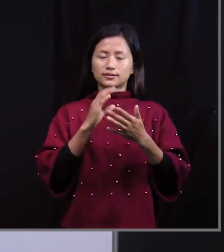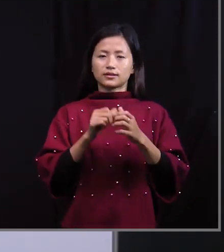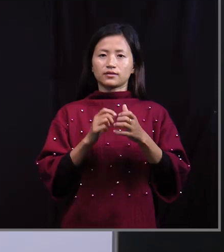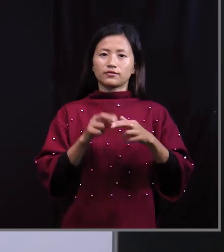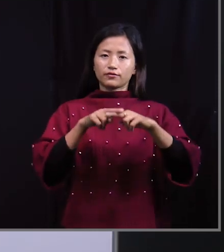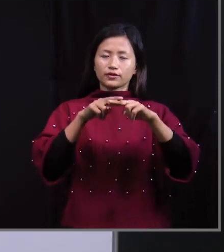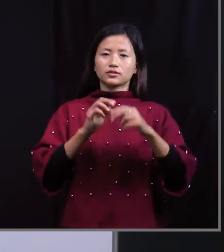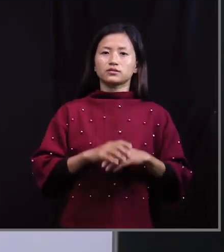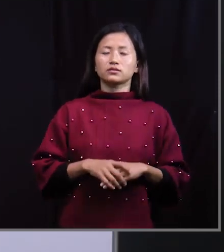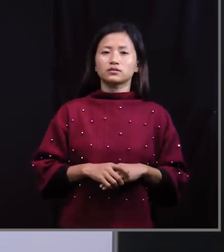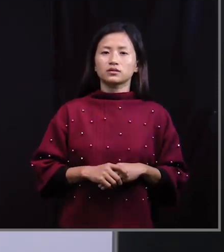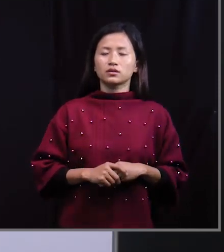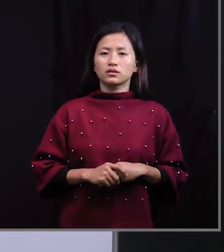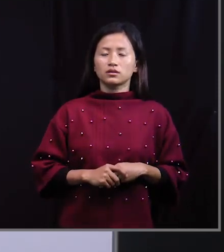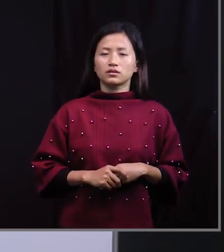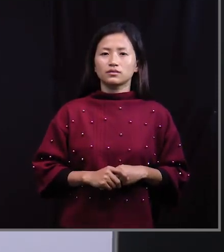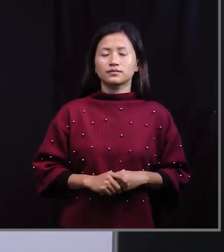factor. So